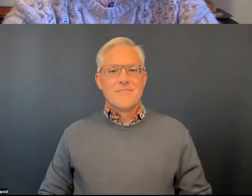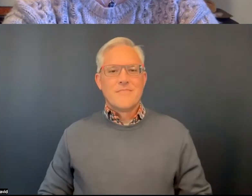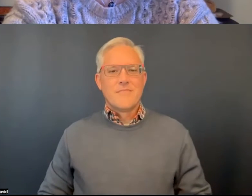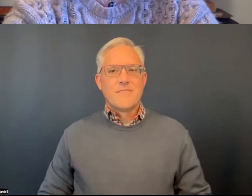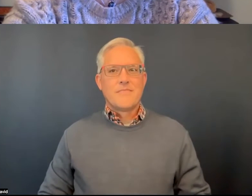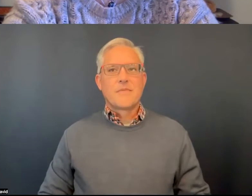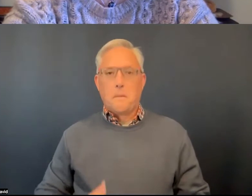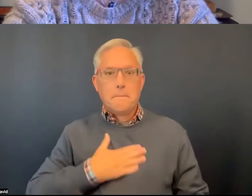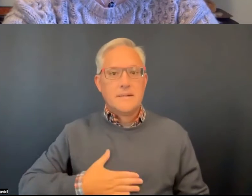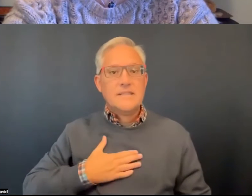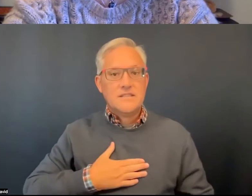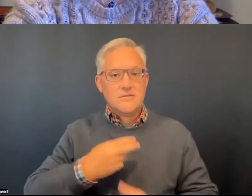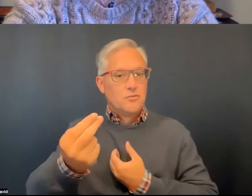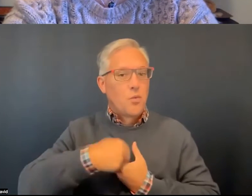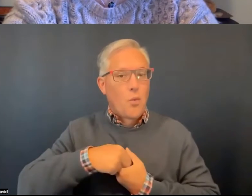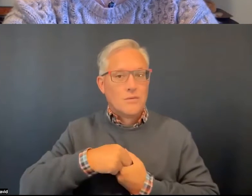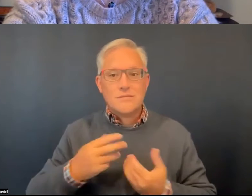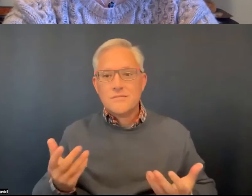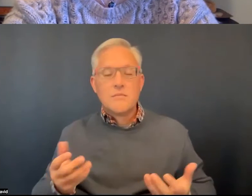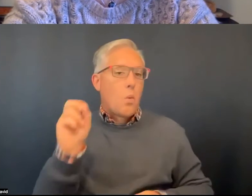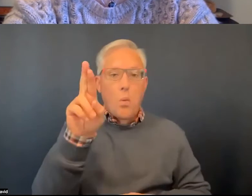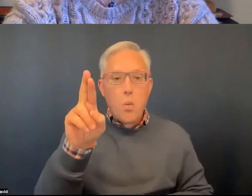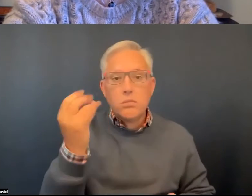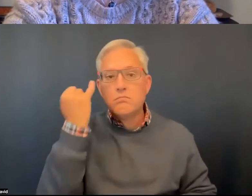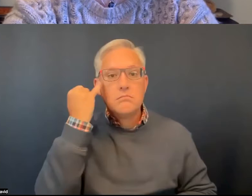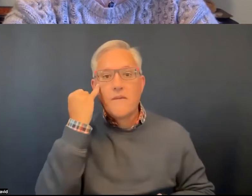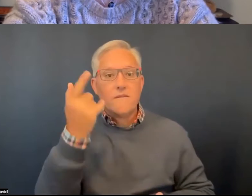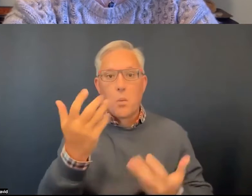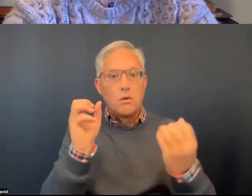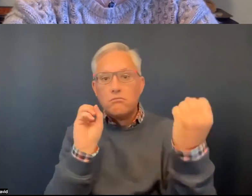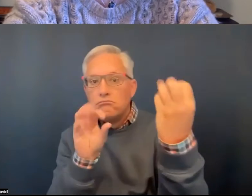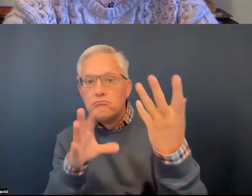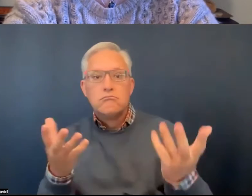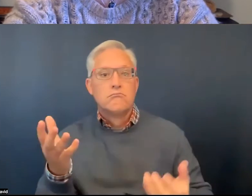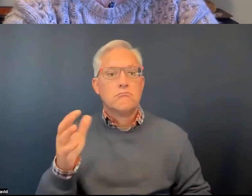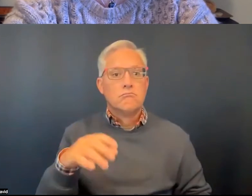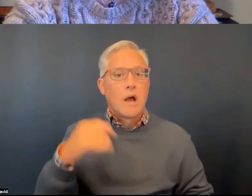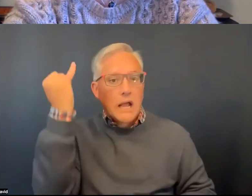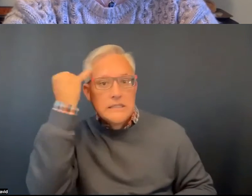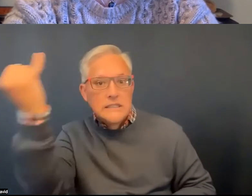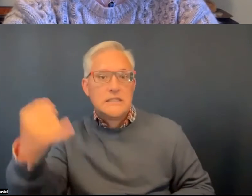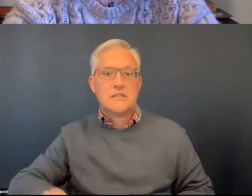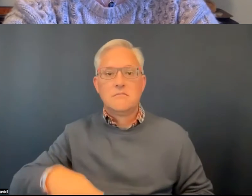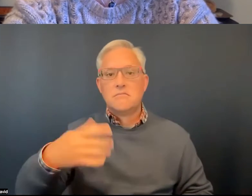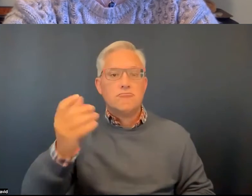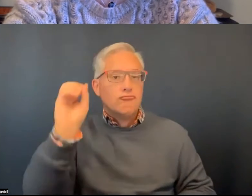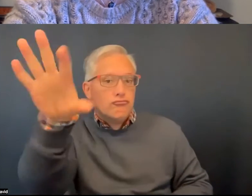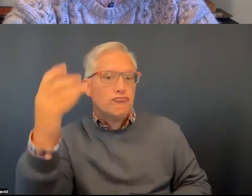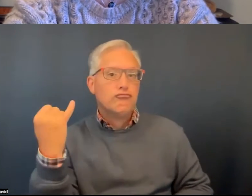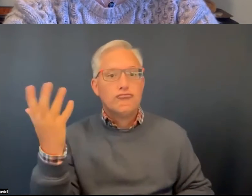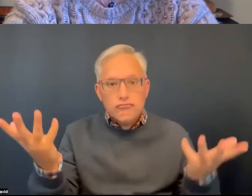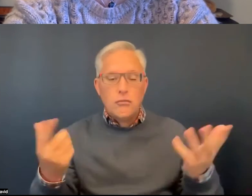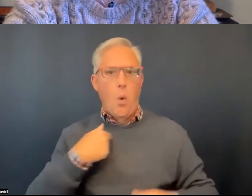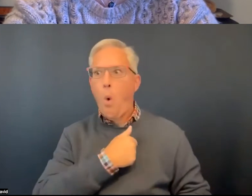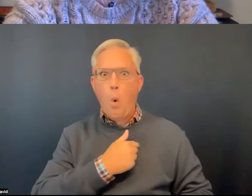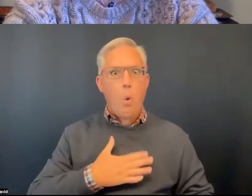So please join us, or if you'd like to even just give input to us to take into account as the program is being developed, we'd